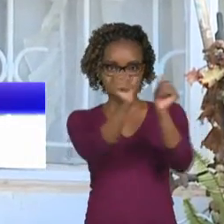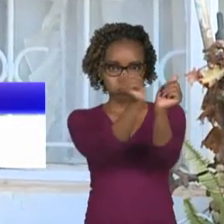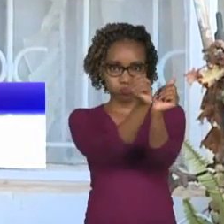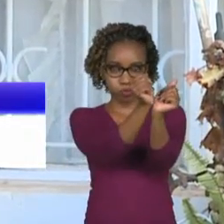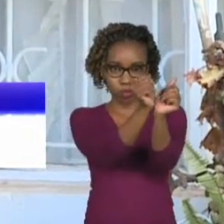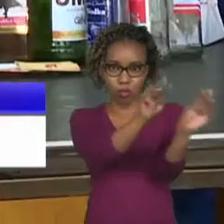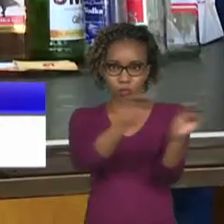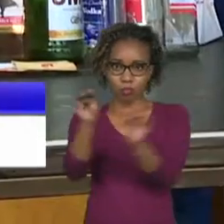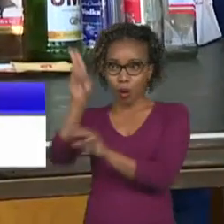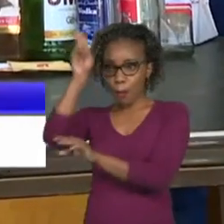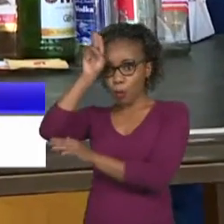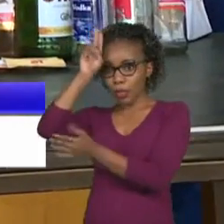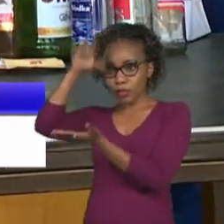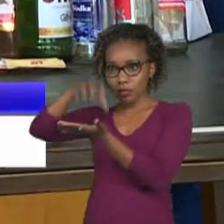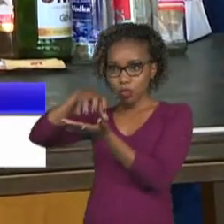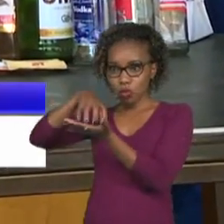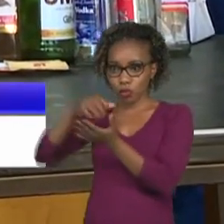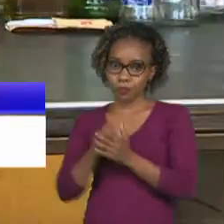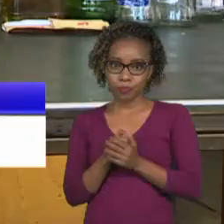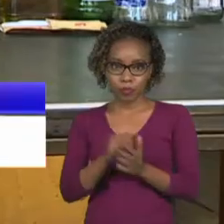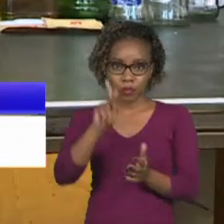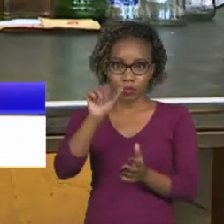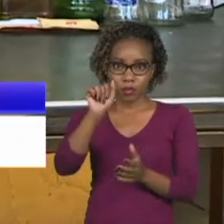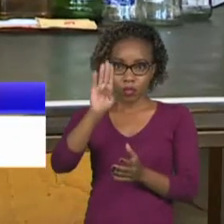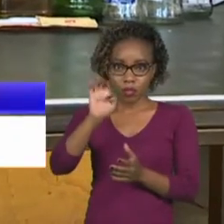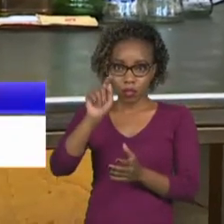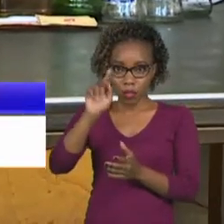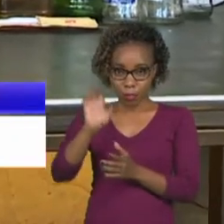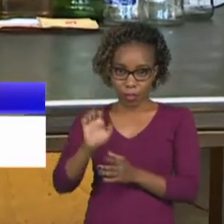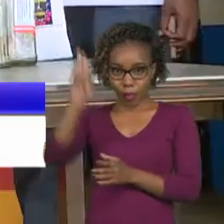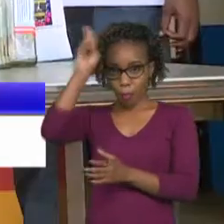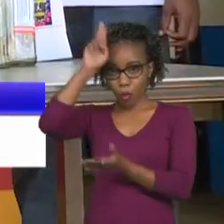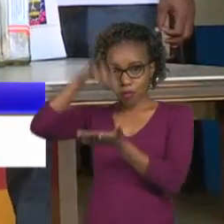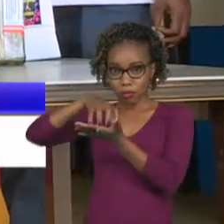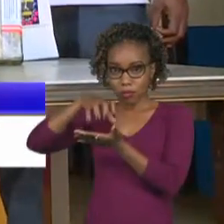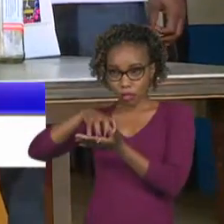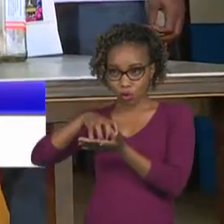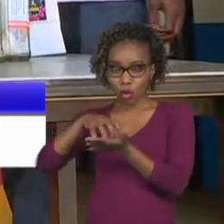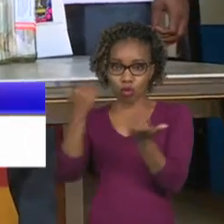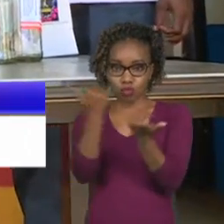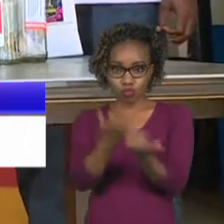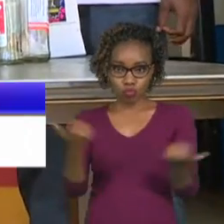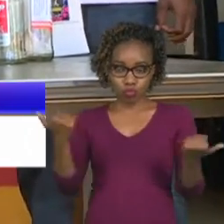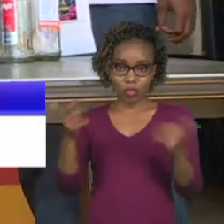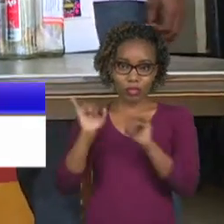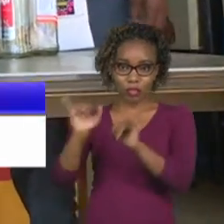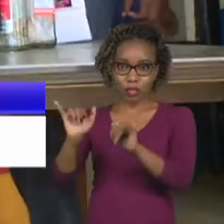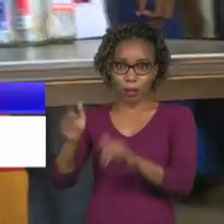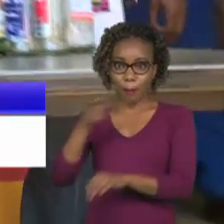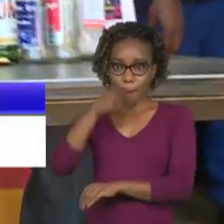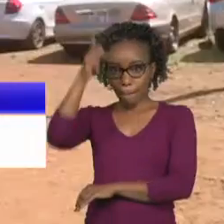police station. At Kabete police station, where the accused are